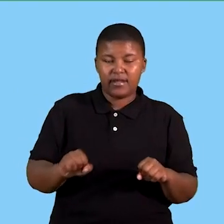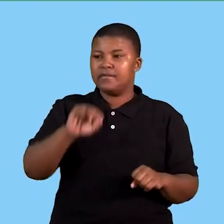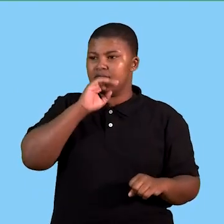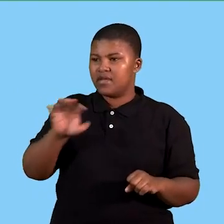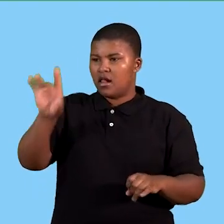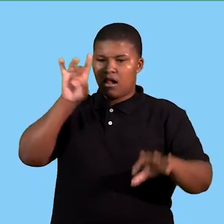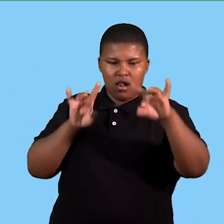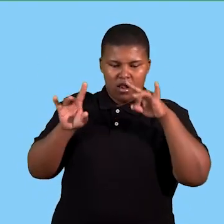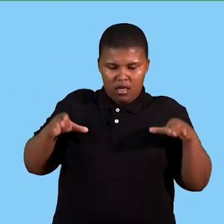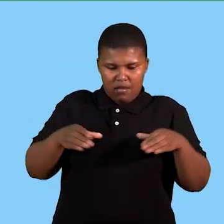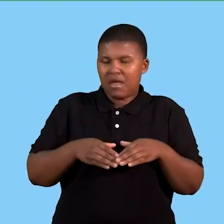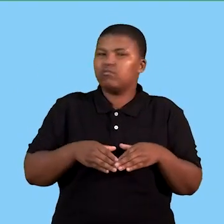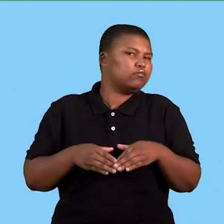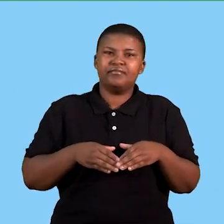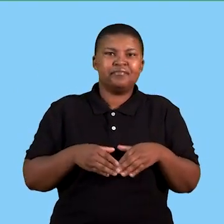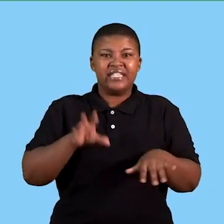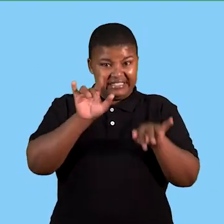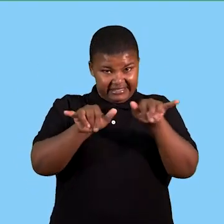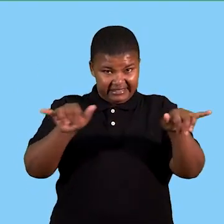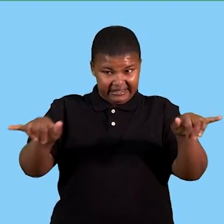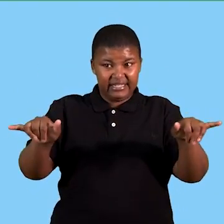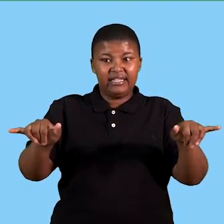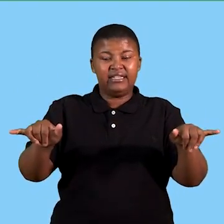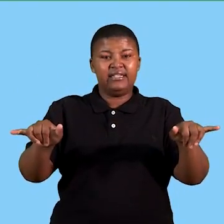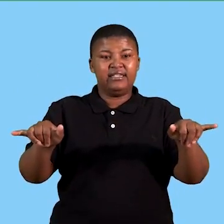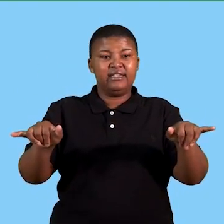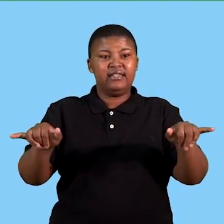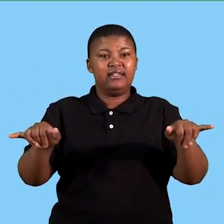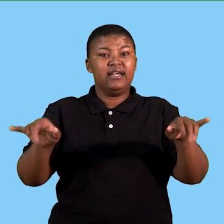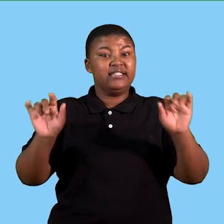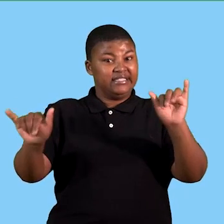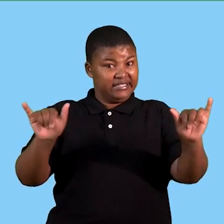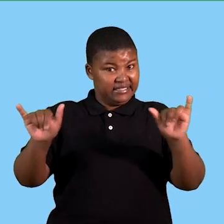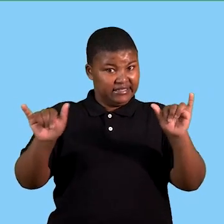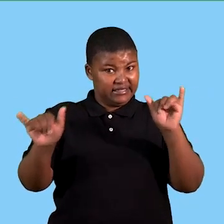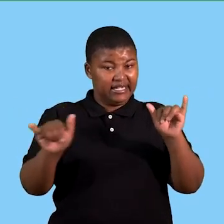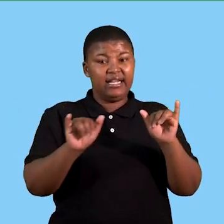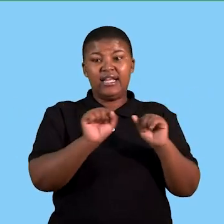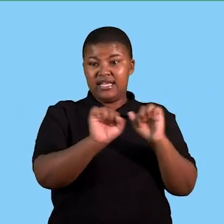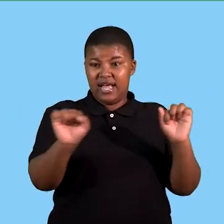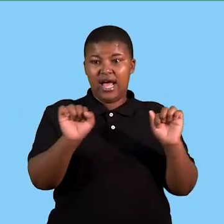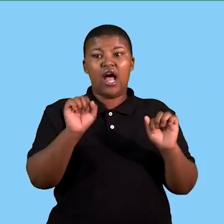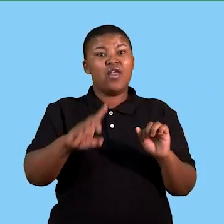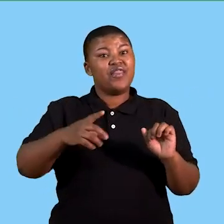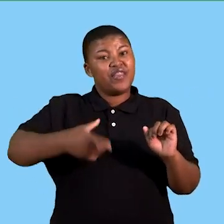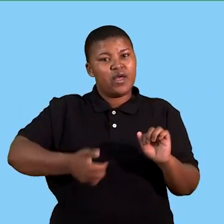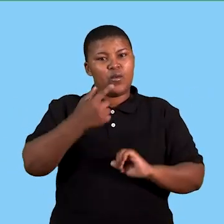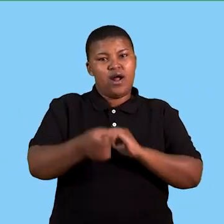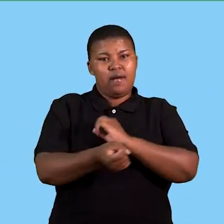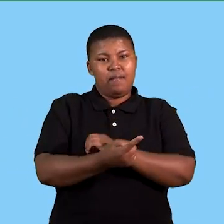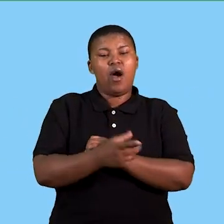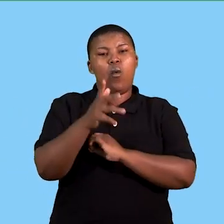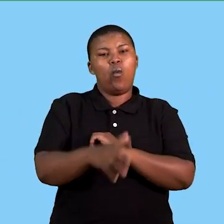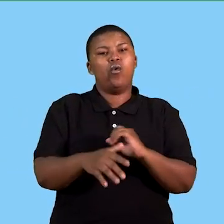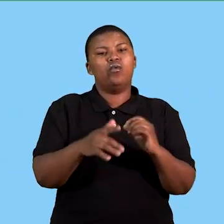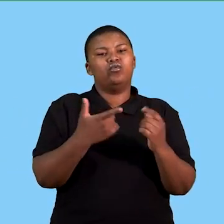They will not be taken out of their specific jobs to form a team. They will stay where they are, and then they will